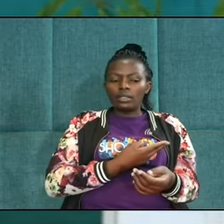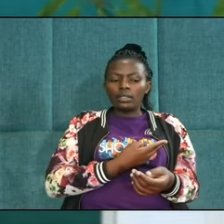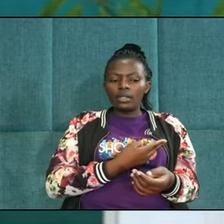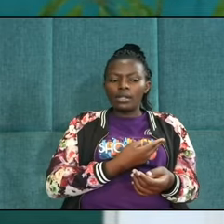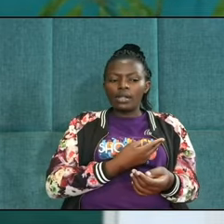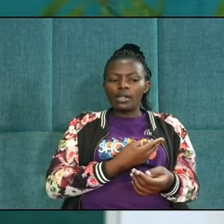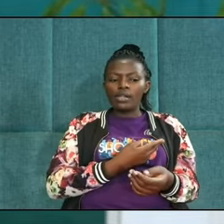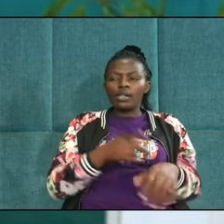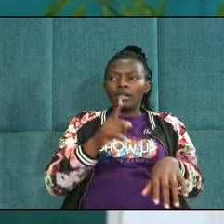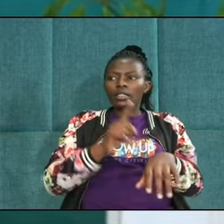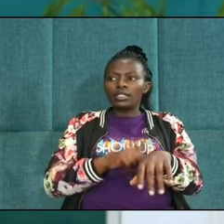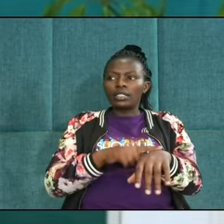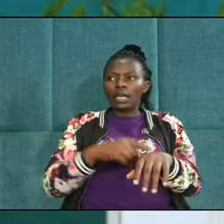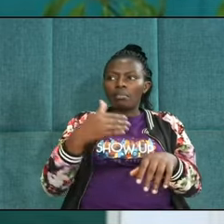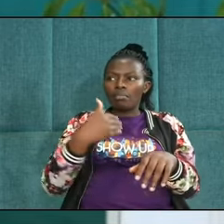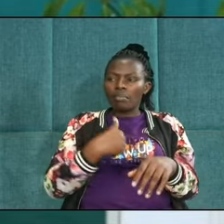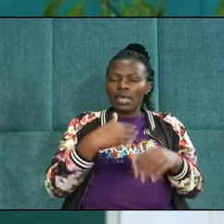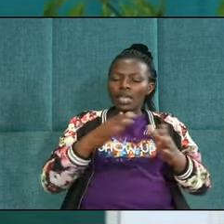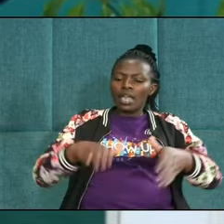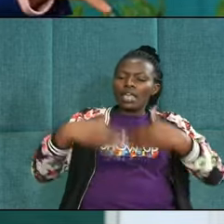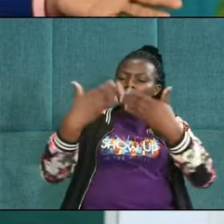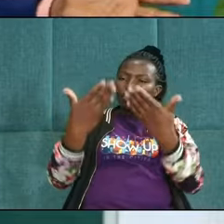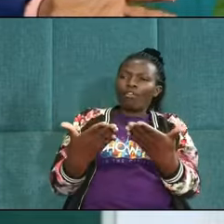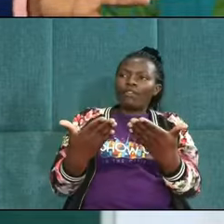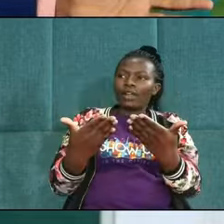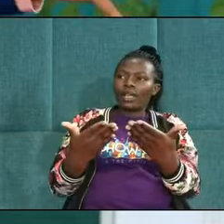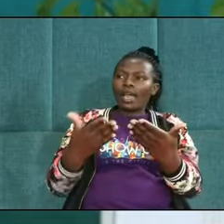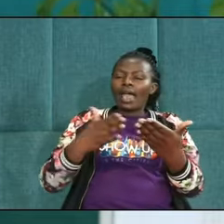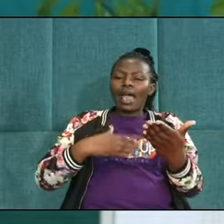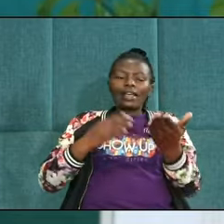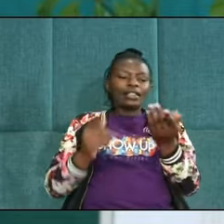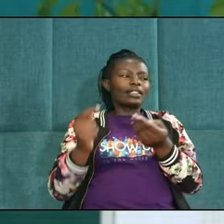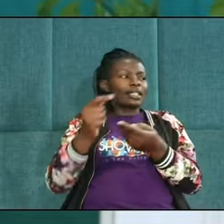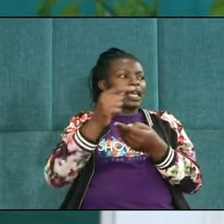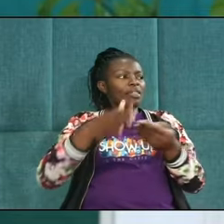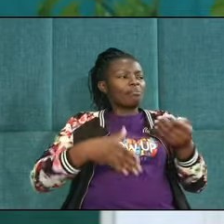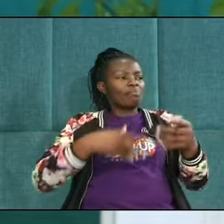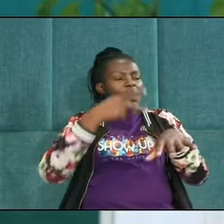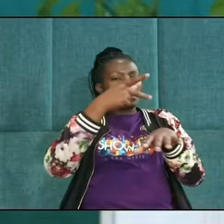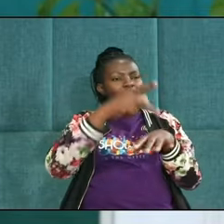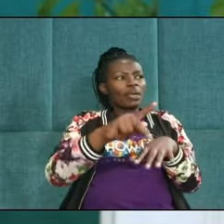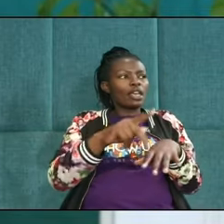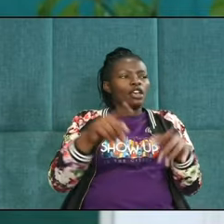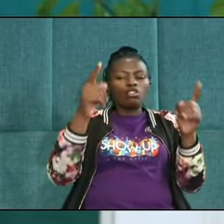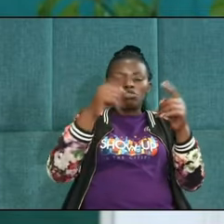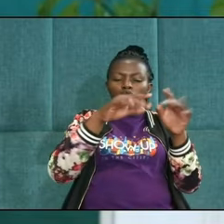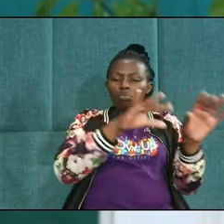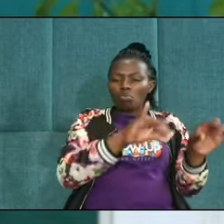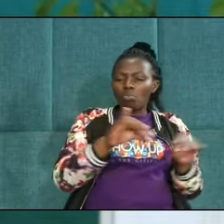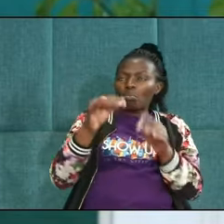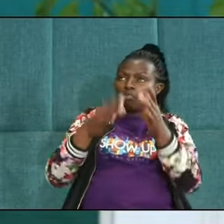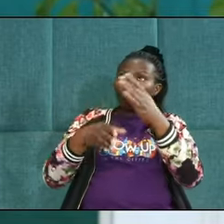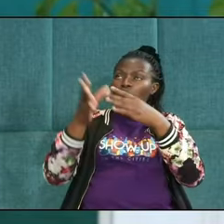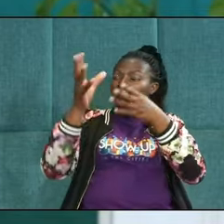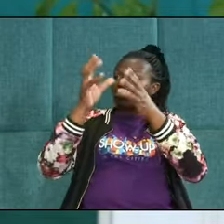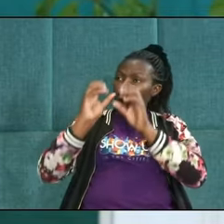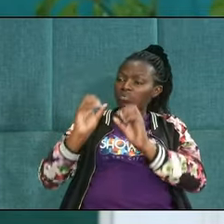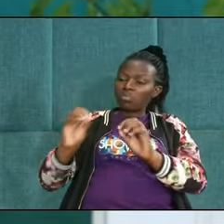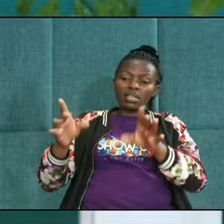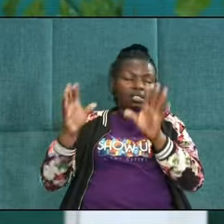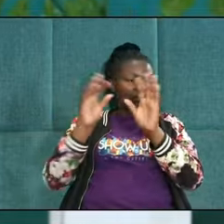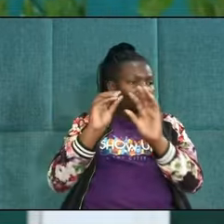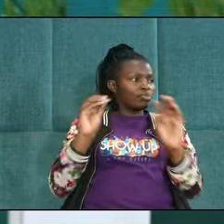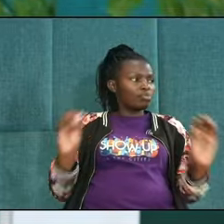well, when I paid my tithe and offering, when I'm faithful in church, it means I will attract God's blessing. No. Now, to